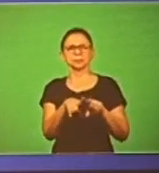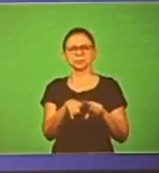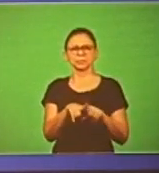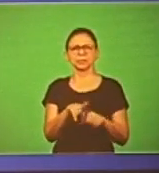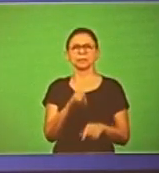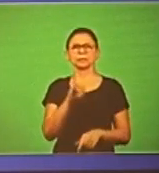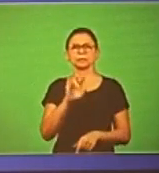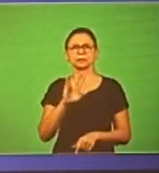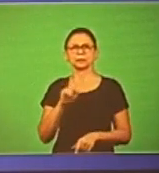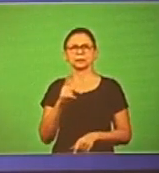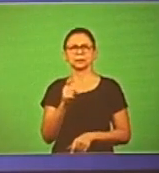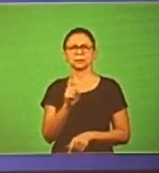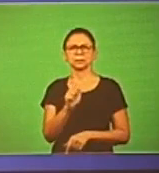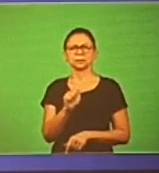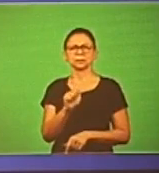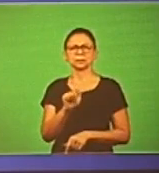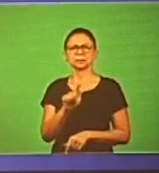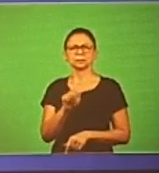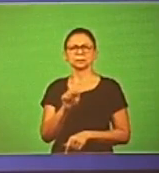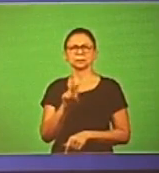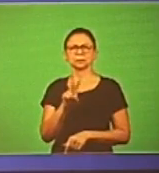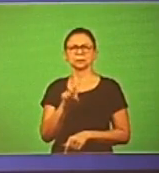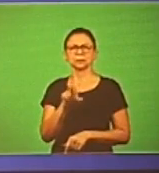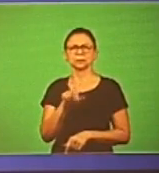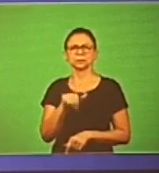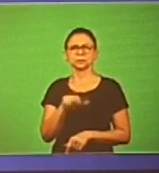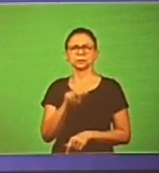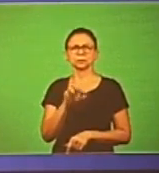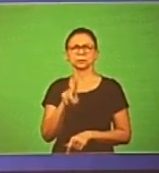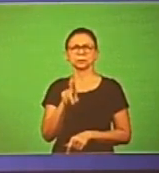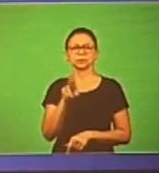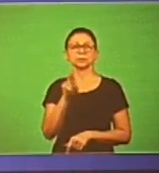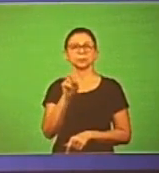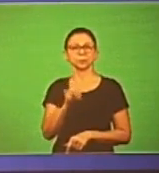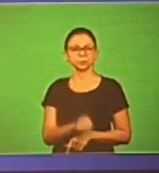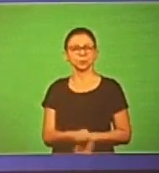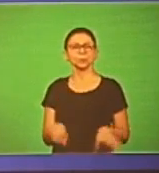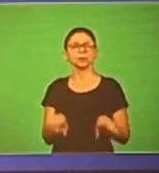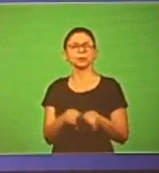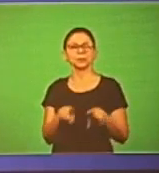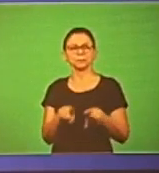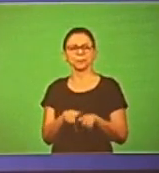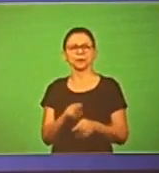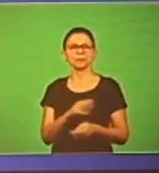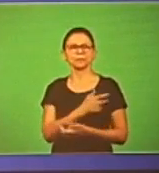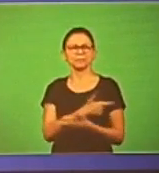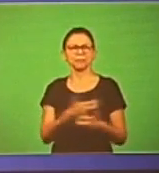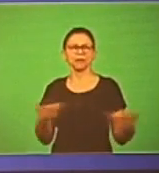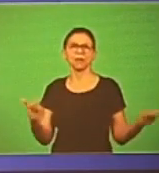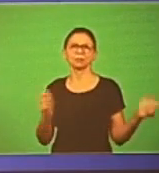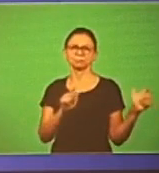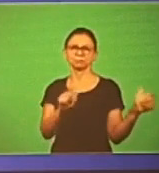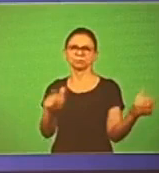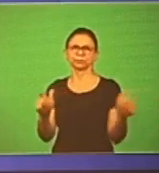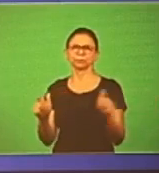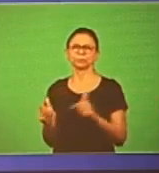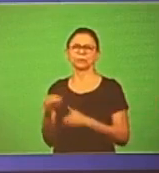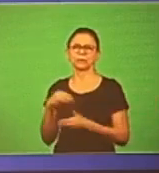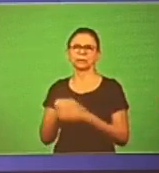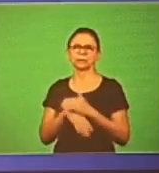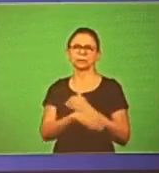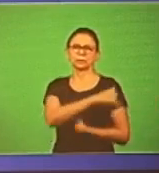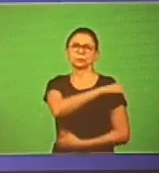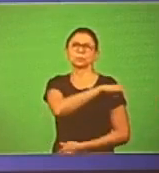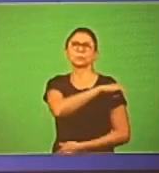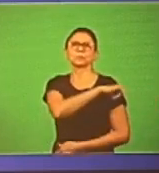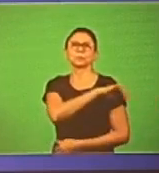Rio de Janeiro, in the state of Rio de Janeiro, Ilha do Governador, in São Naricá, in